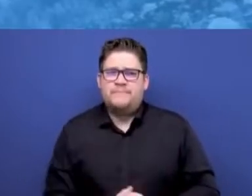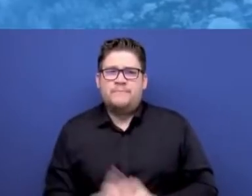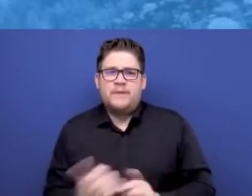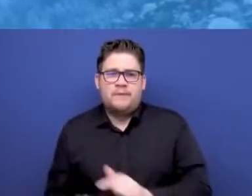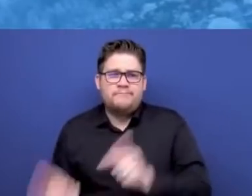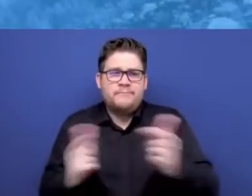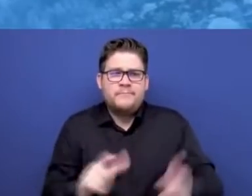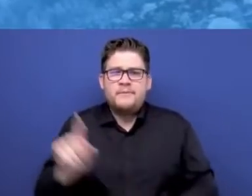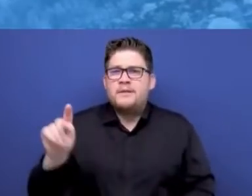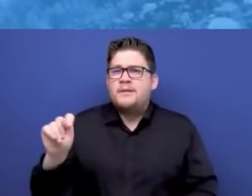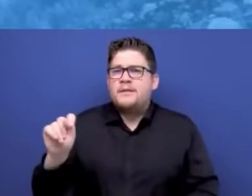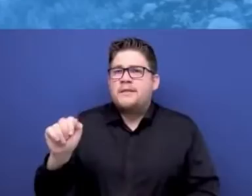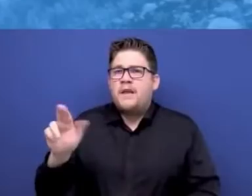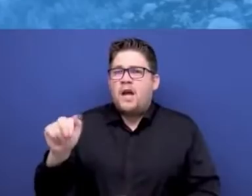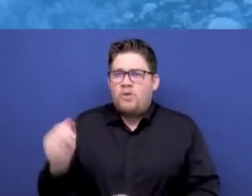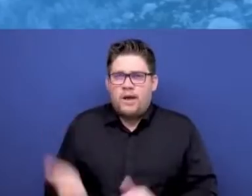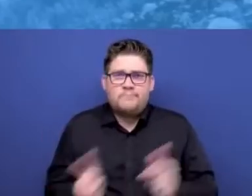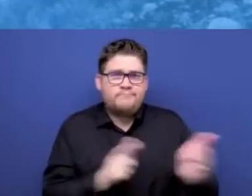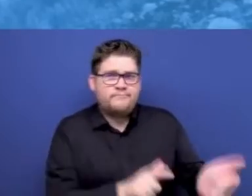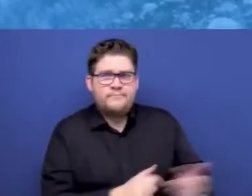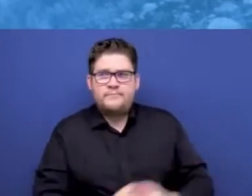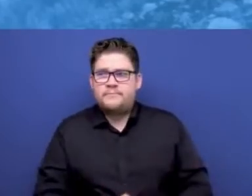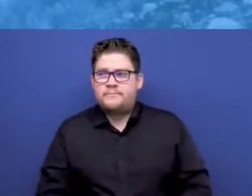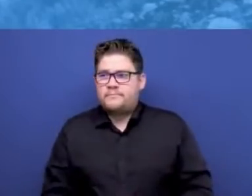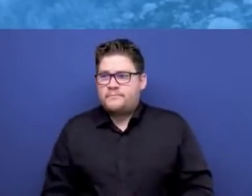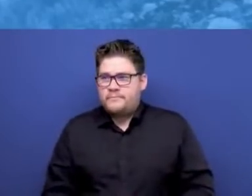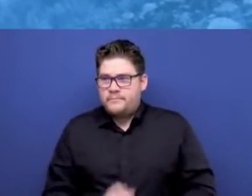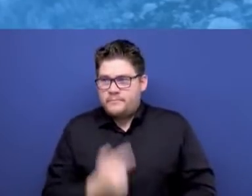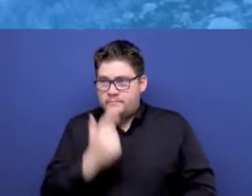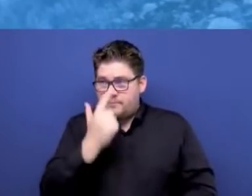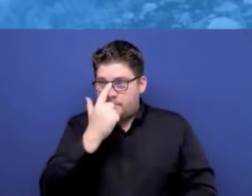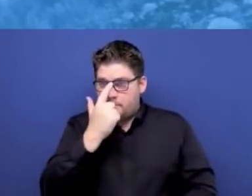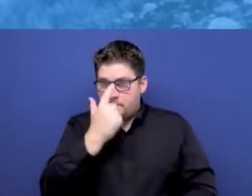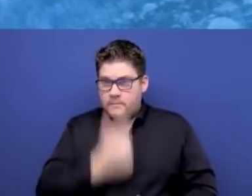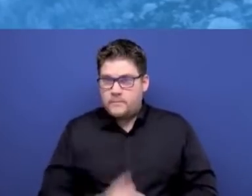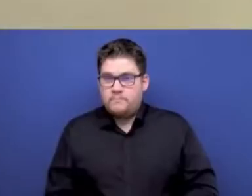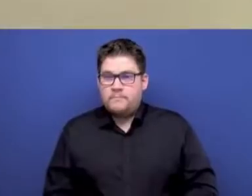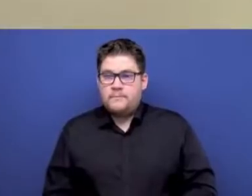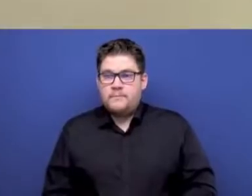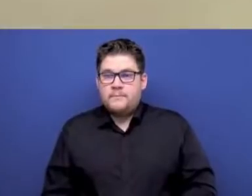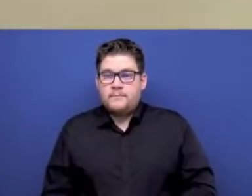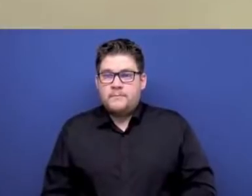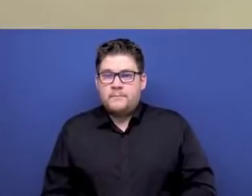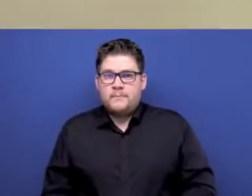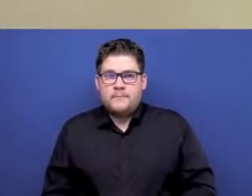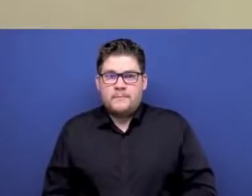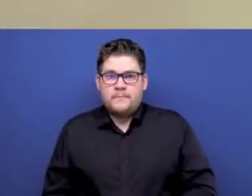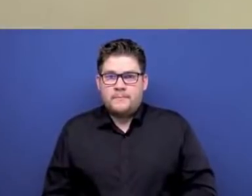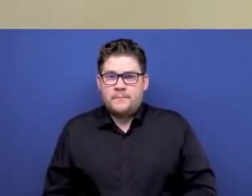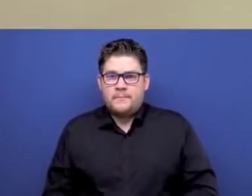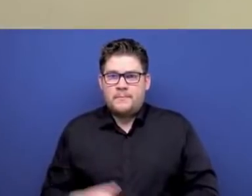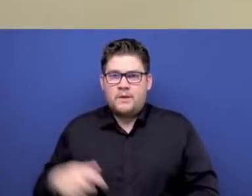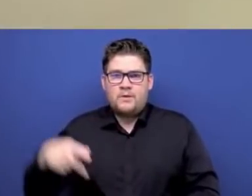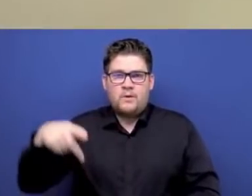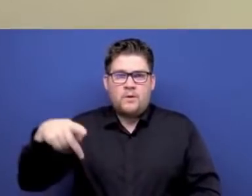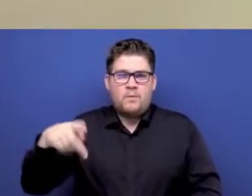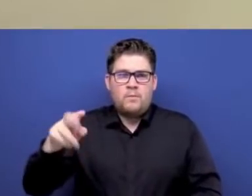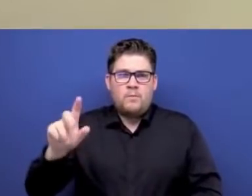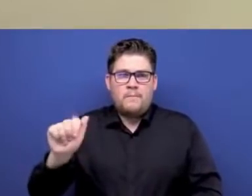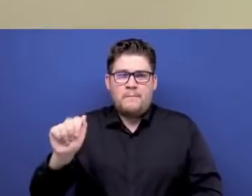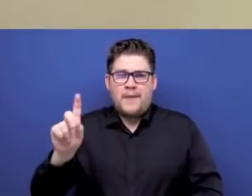Thank you, Rob. Our next operational update comes from Peter Brock, Executive Director of Regional Operations with Emergency Management